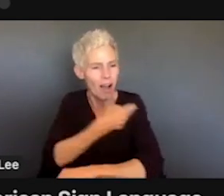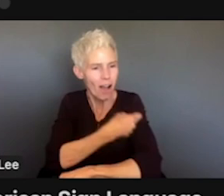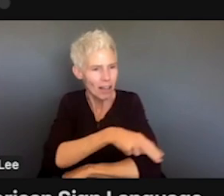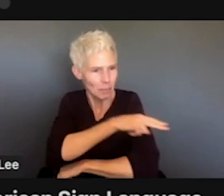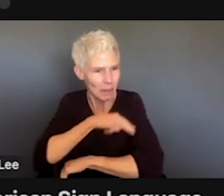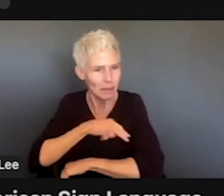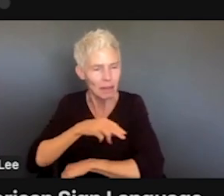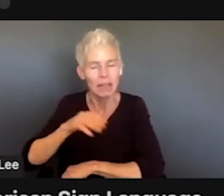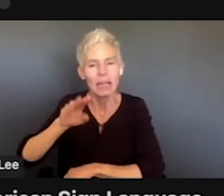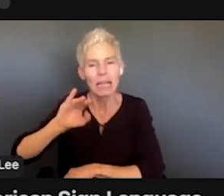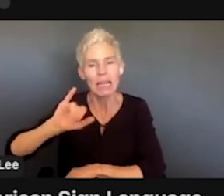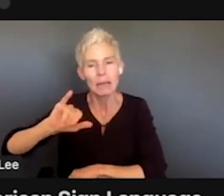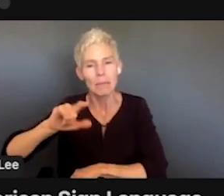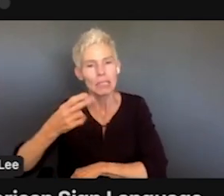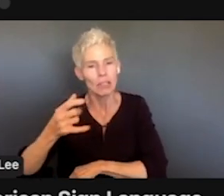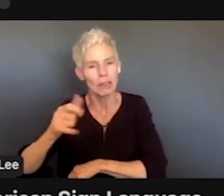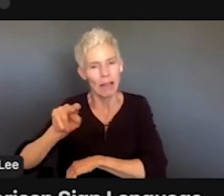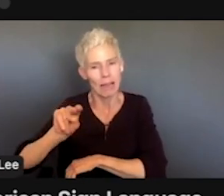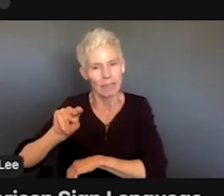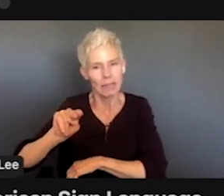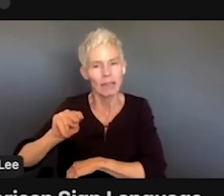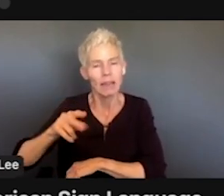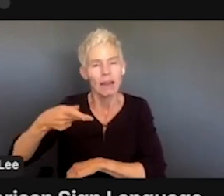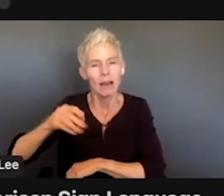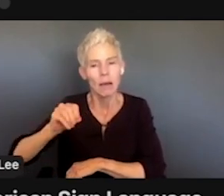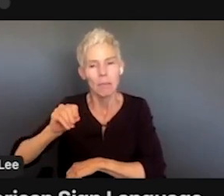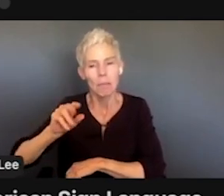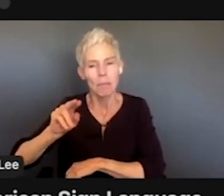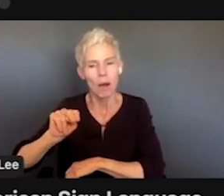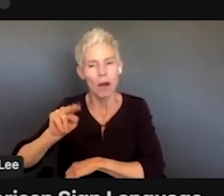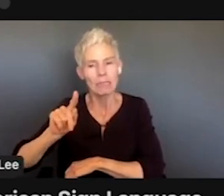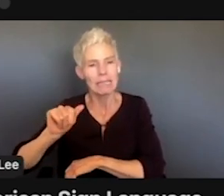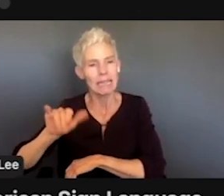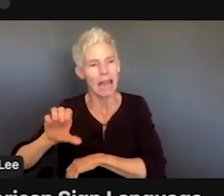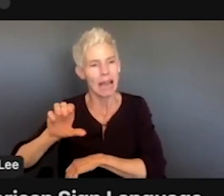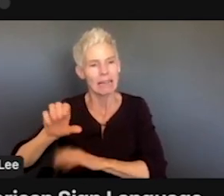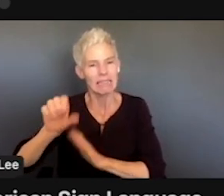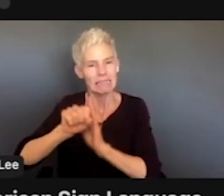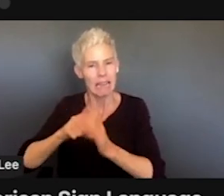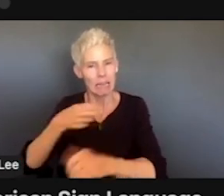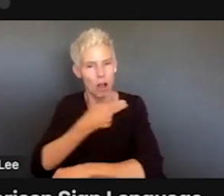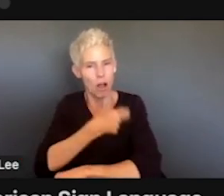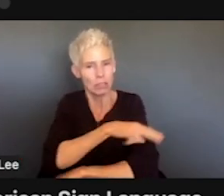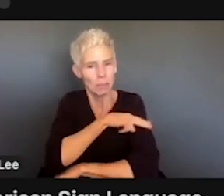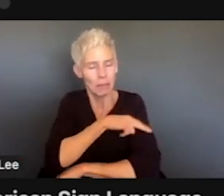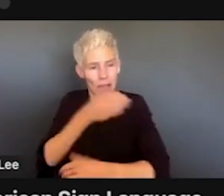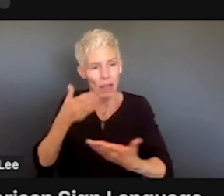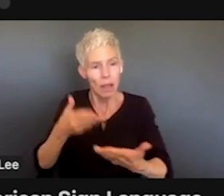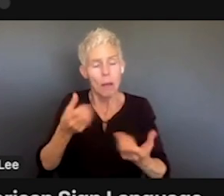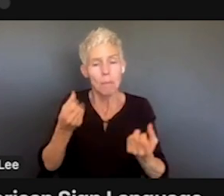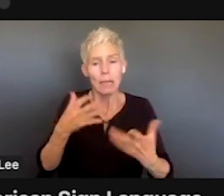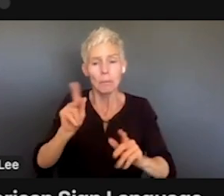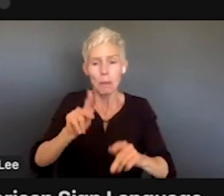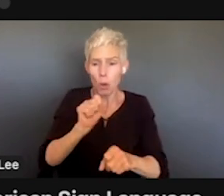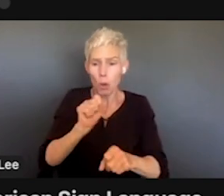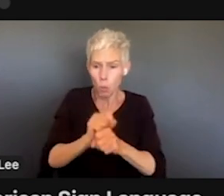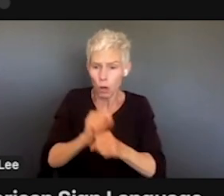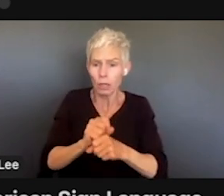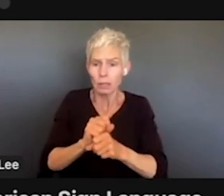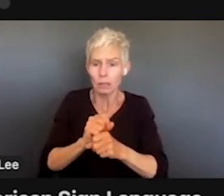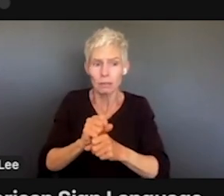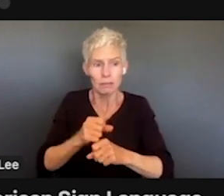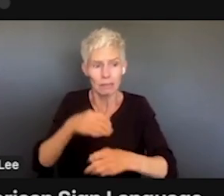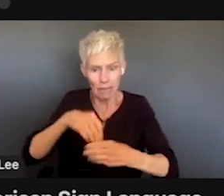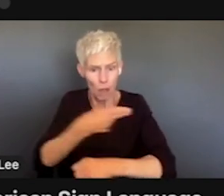Hospital. And back then, many employees lived on the grounds of the state hospital. Well, her